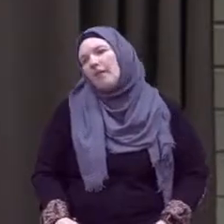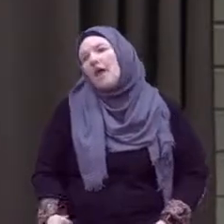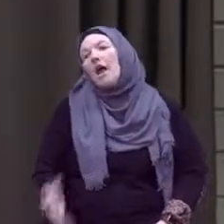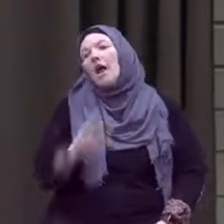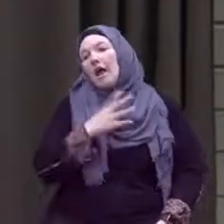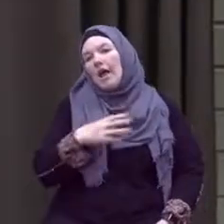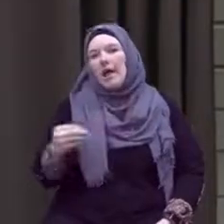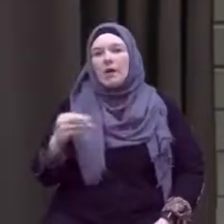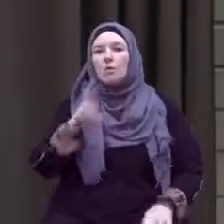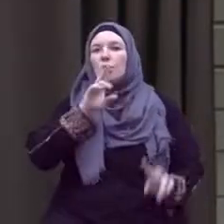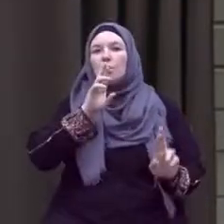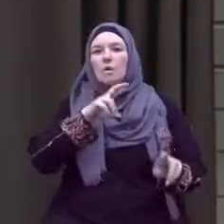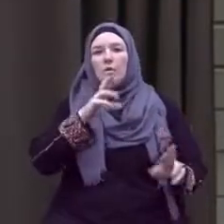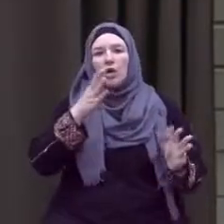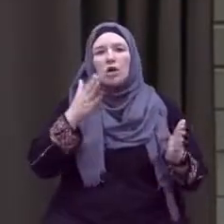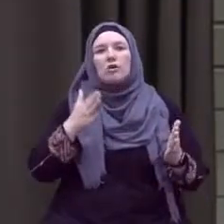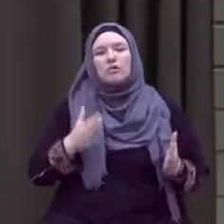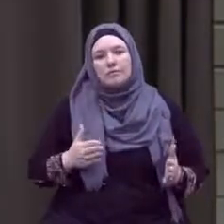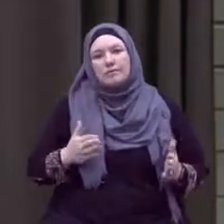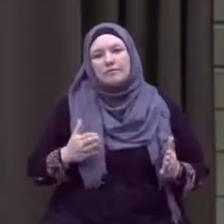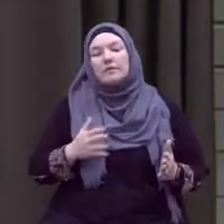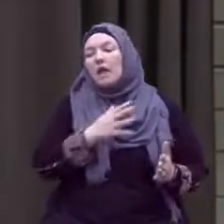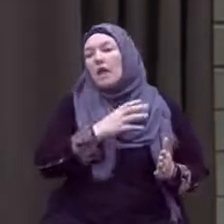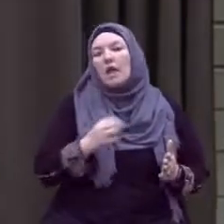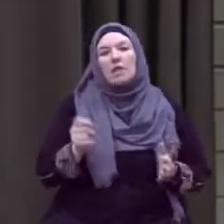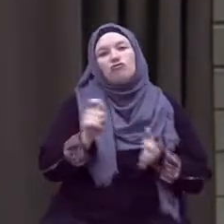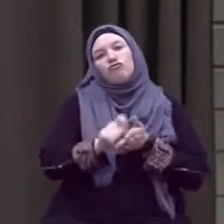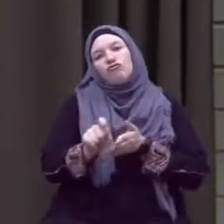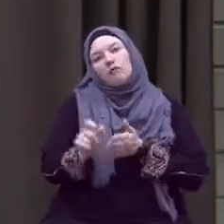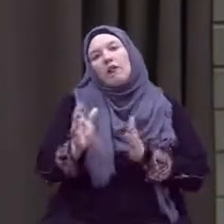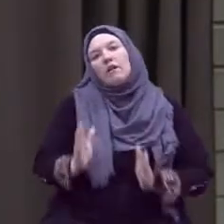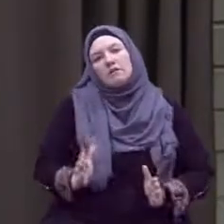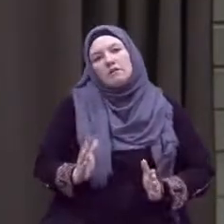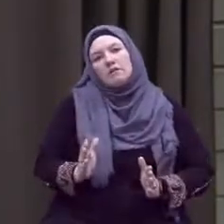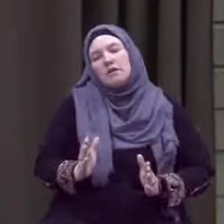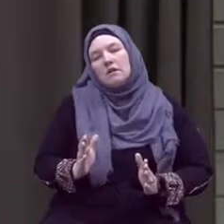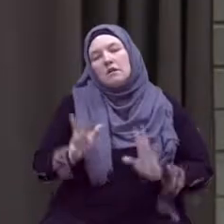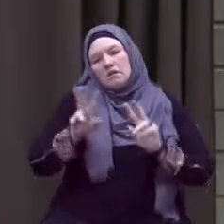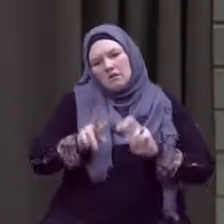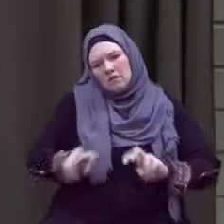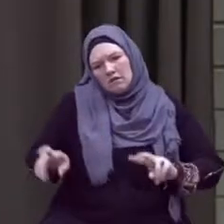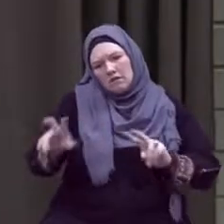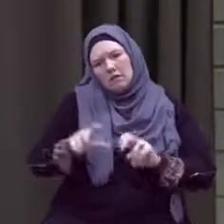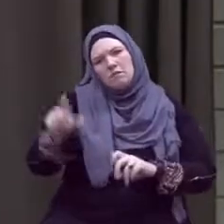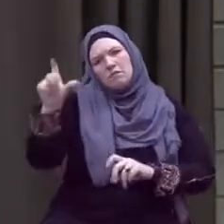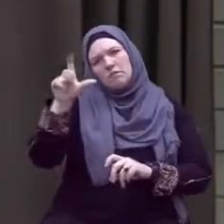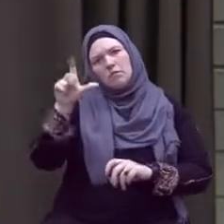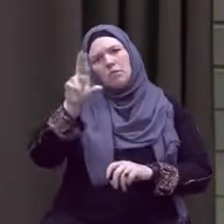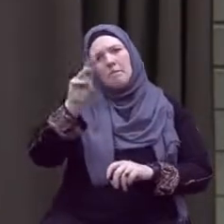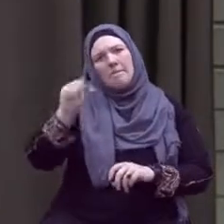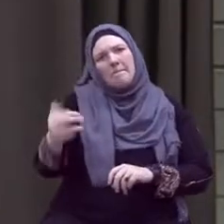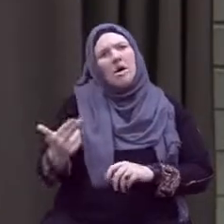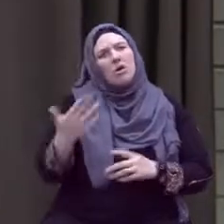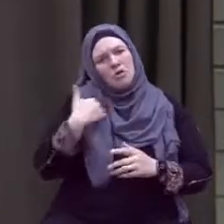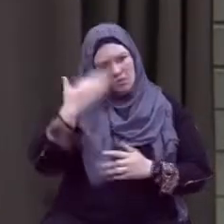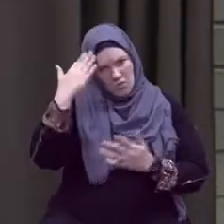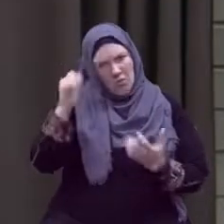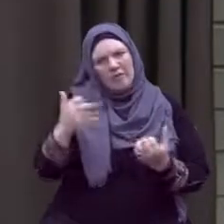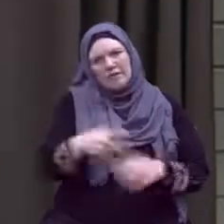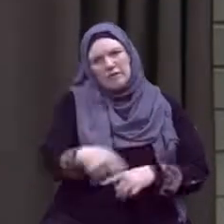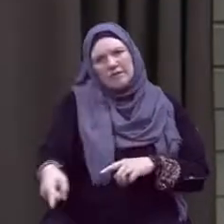and reporters and journalists looking at the Muslim Ummah. Do you know what they are